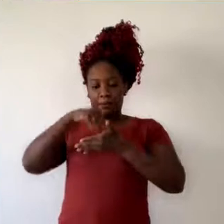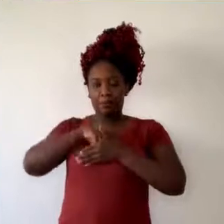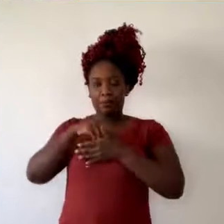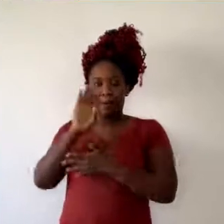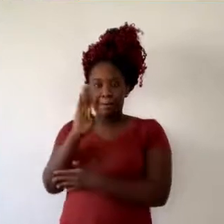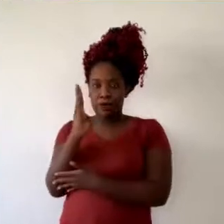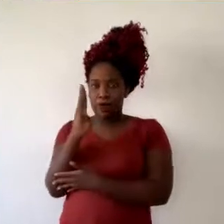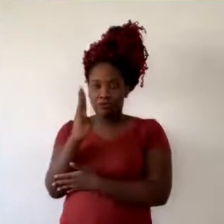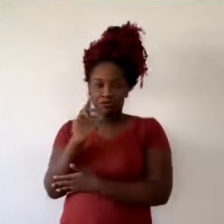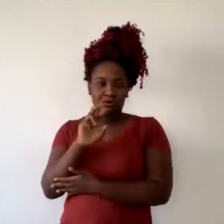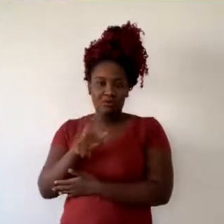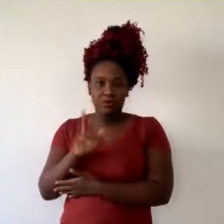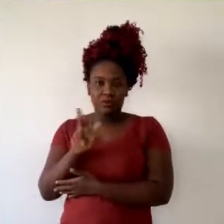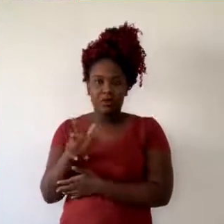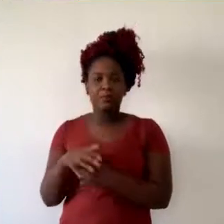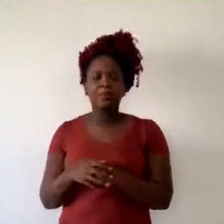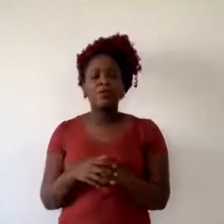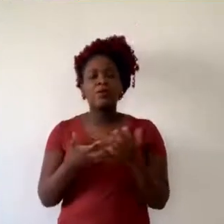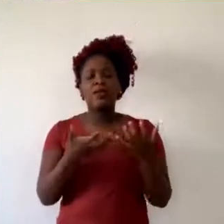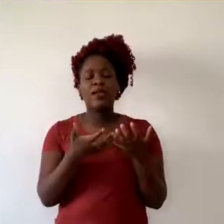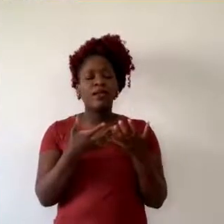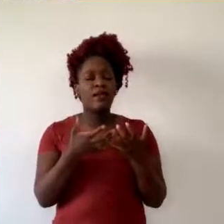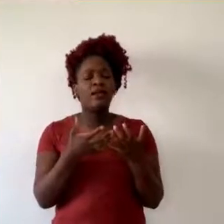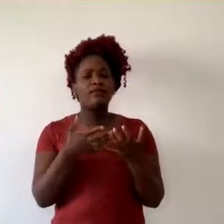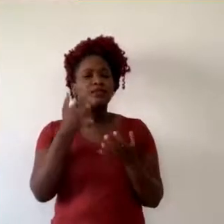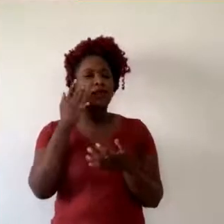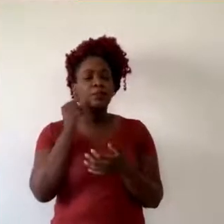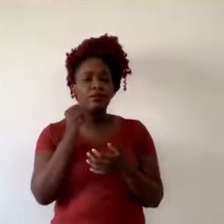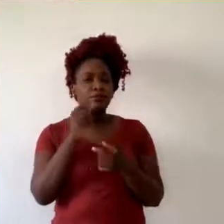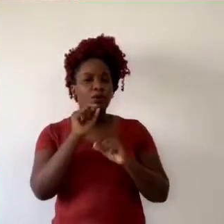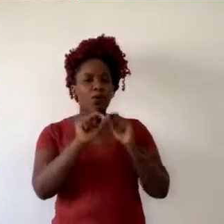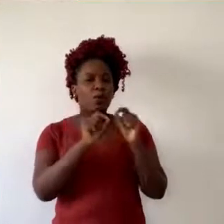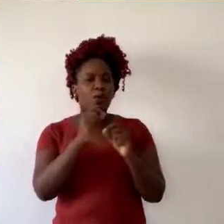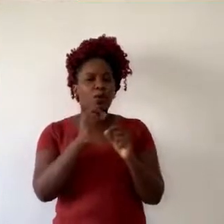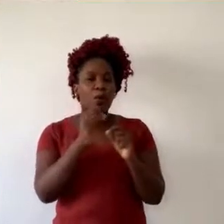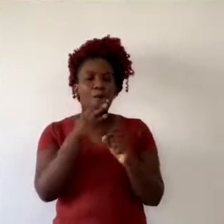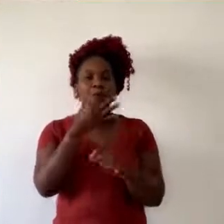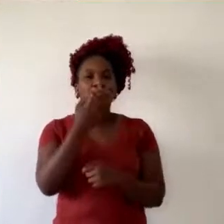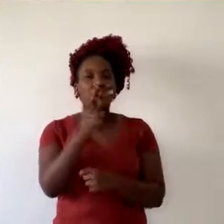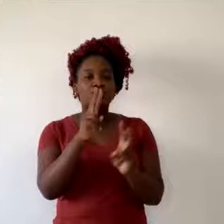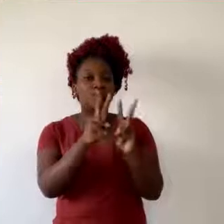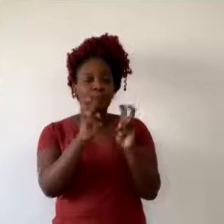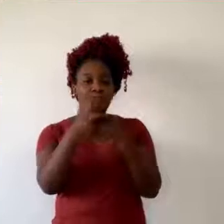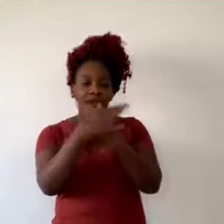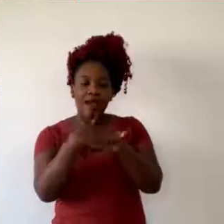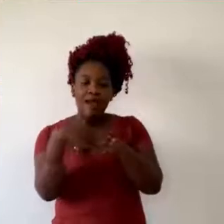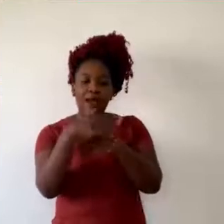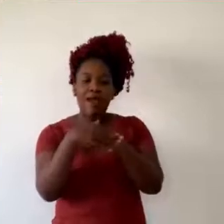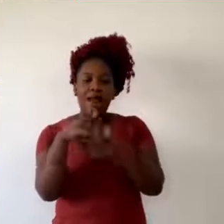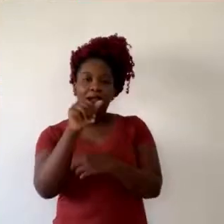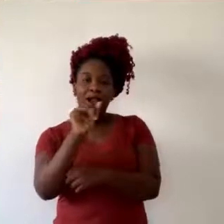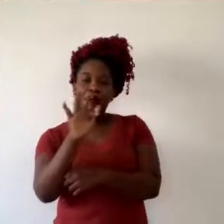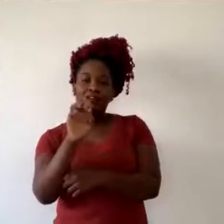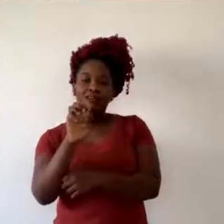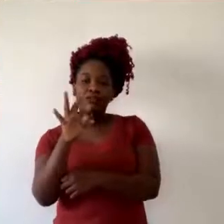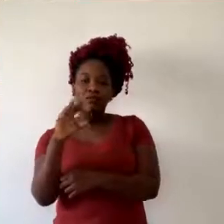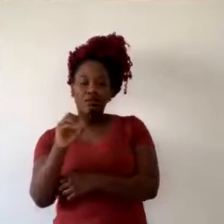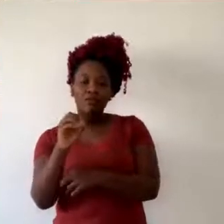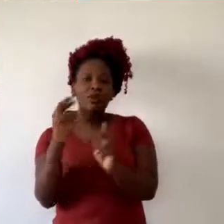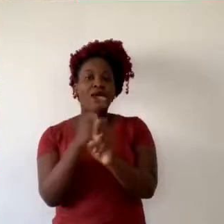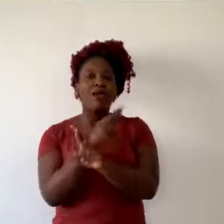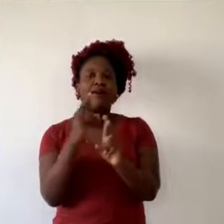I would like you then to explain what do you understand by